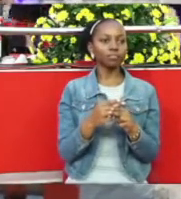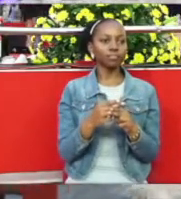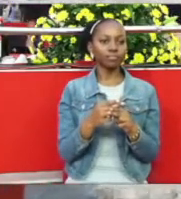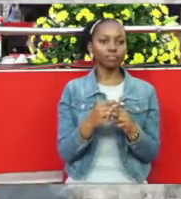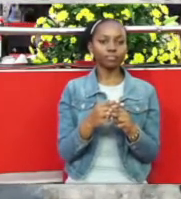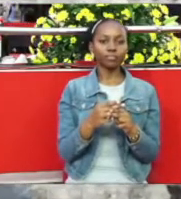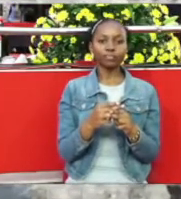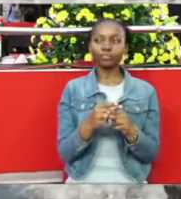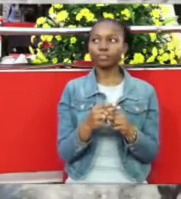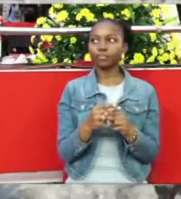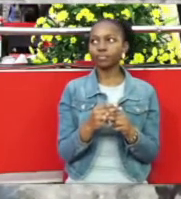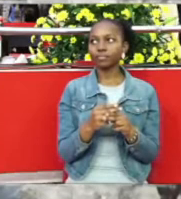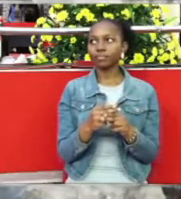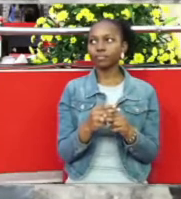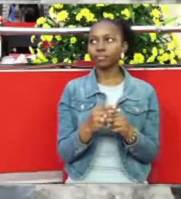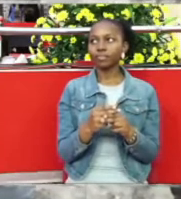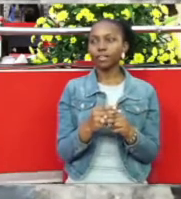I want to believe that your week was